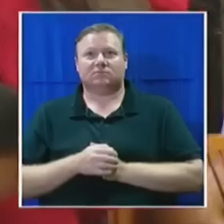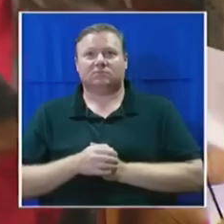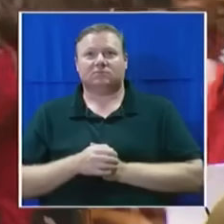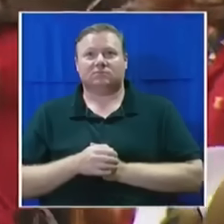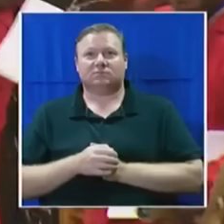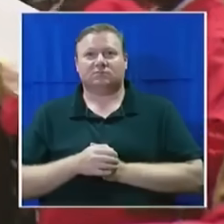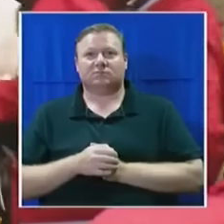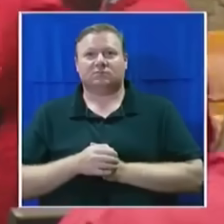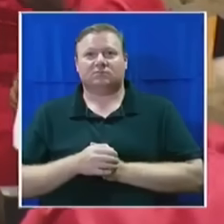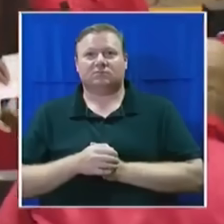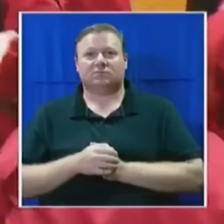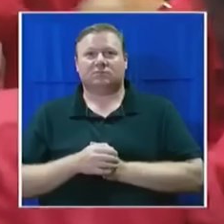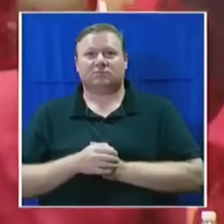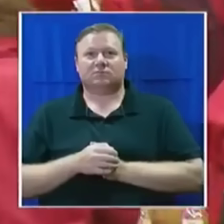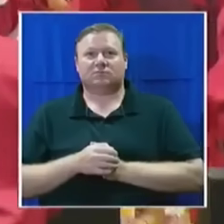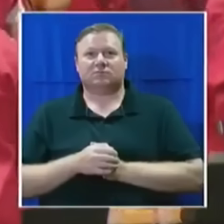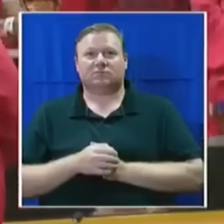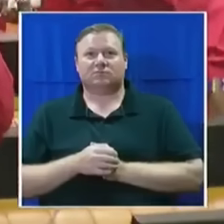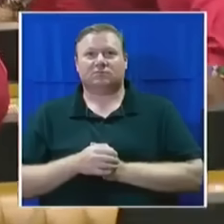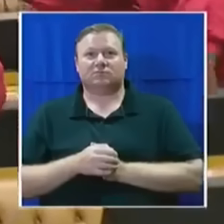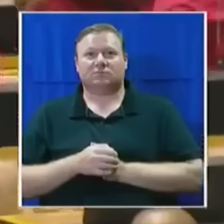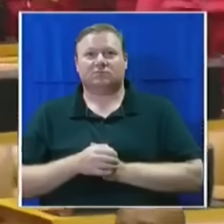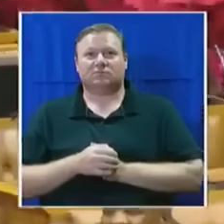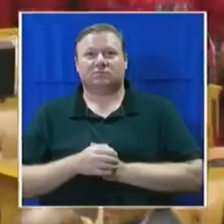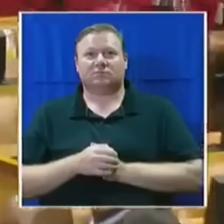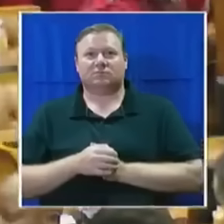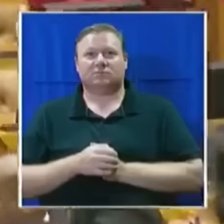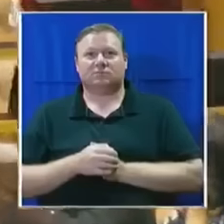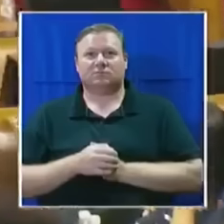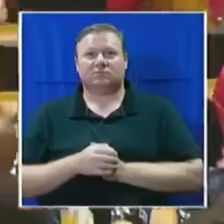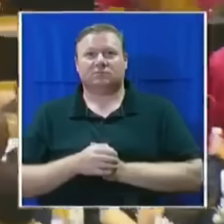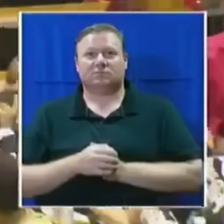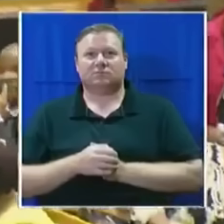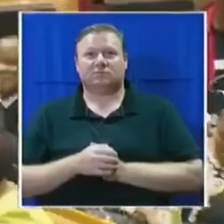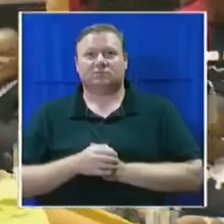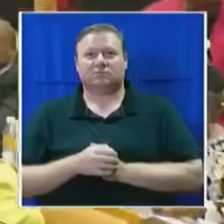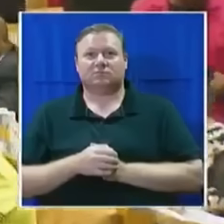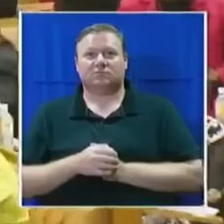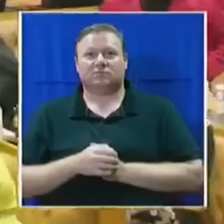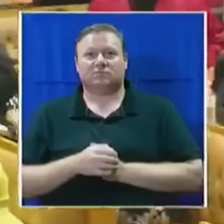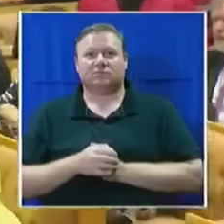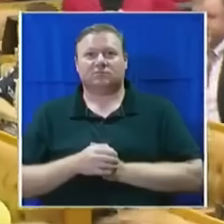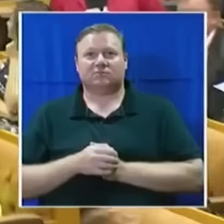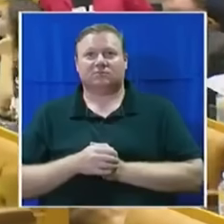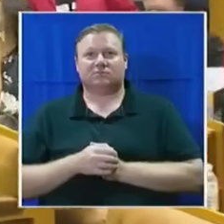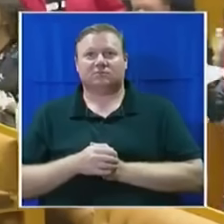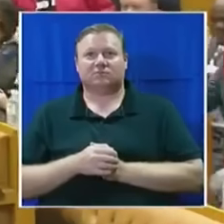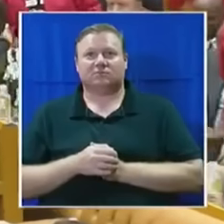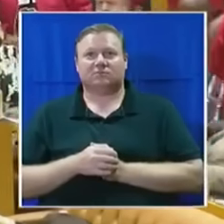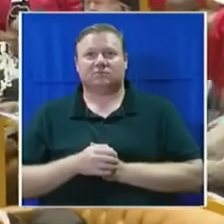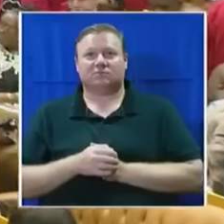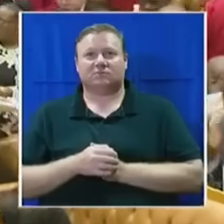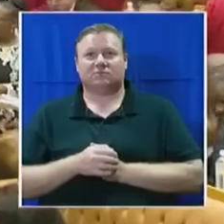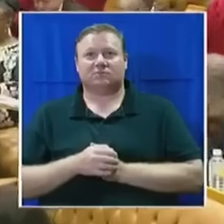puppets with you. Take your puppets. Oh, we can't with your fools. Just your fools.